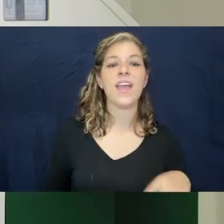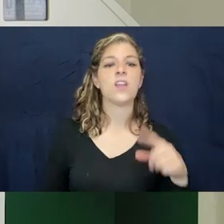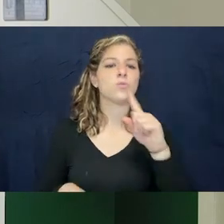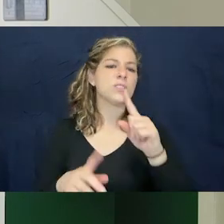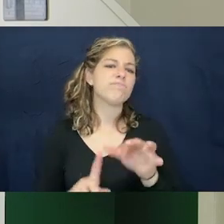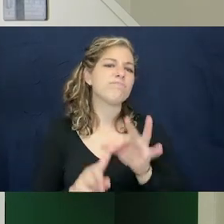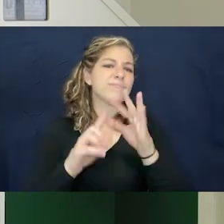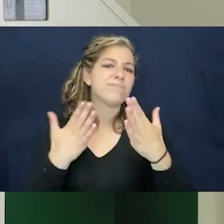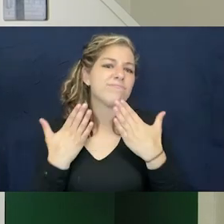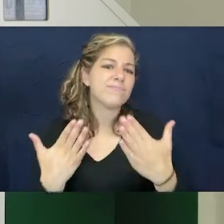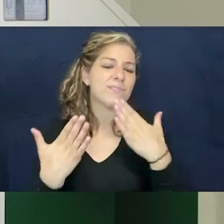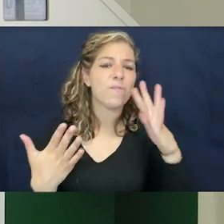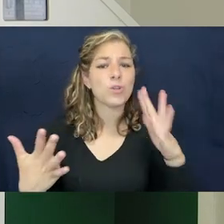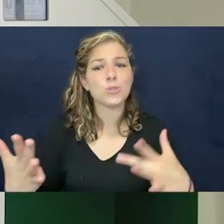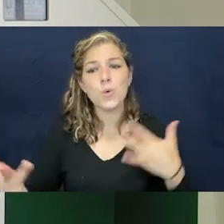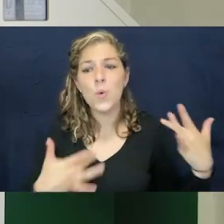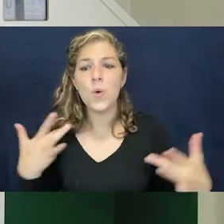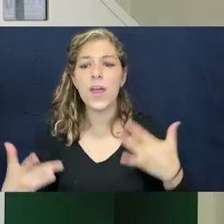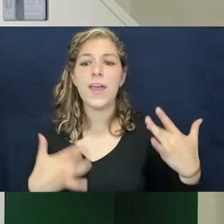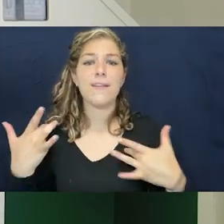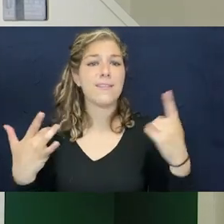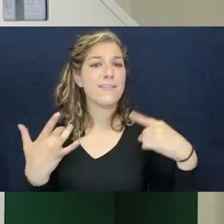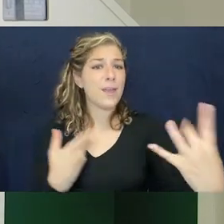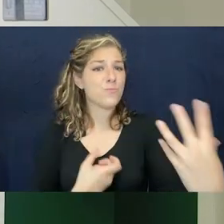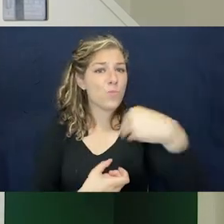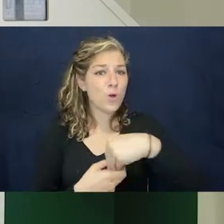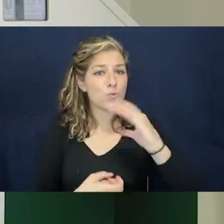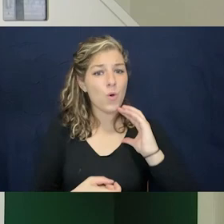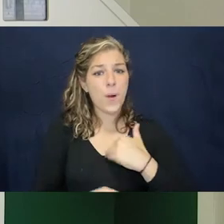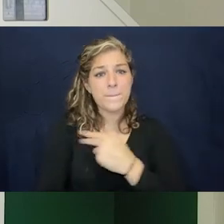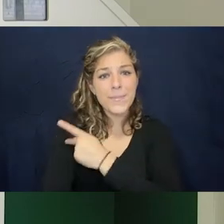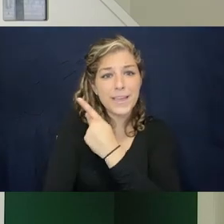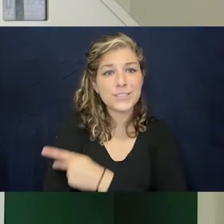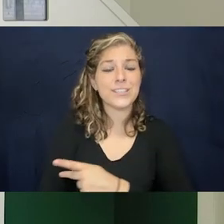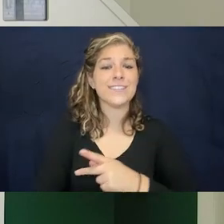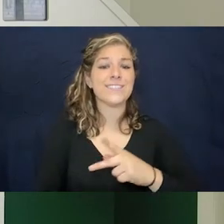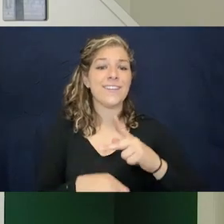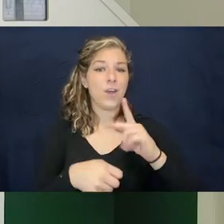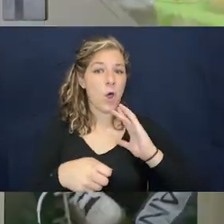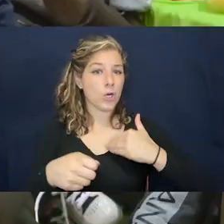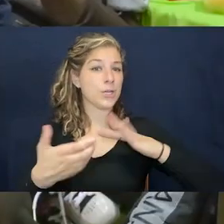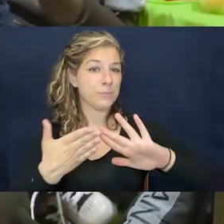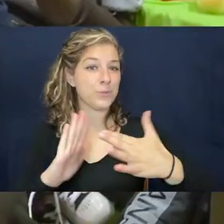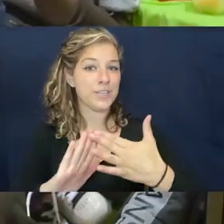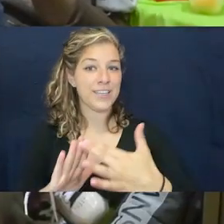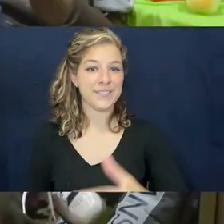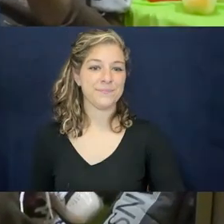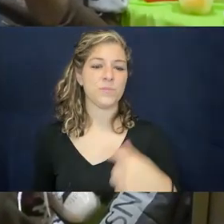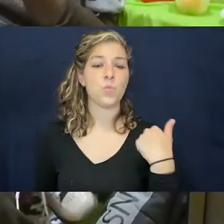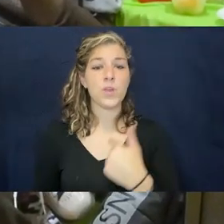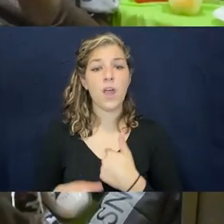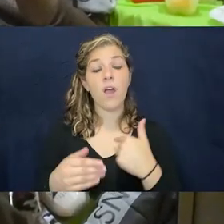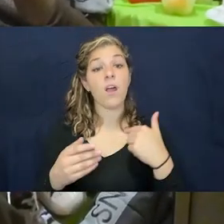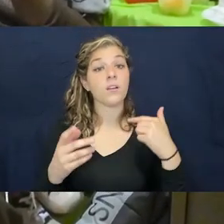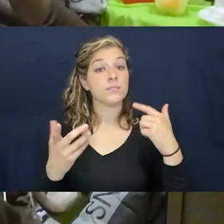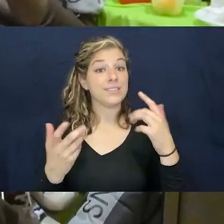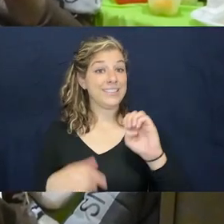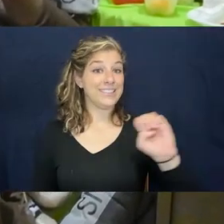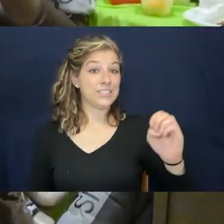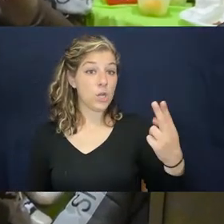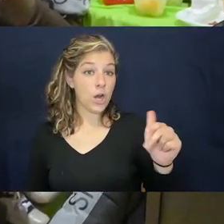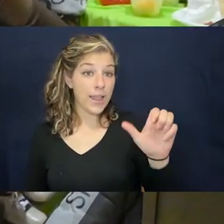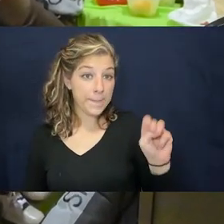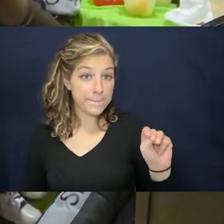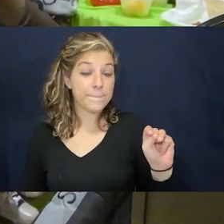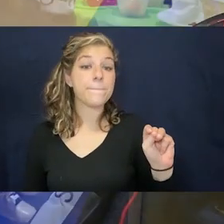have done with Positive Exposure and Rick. And especially thank them for the joy that they brought to our